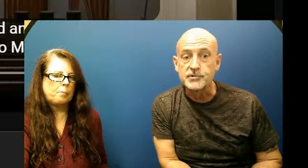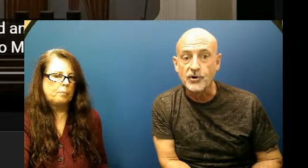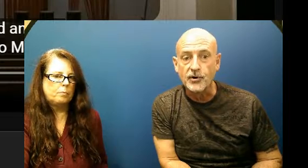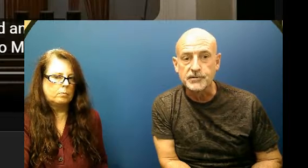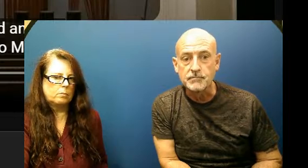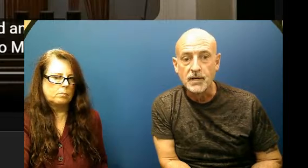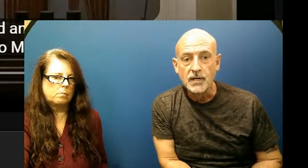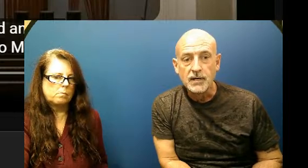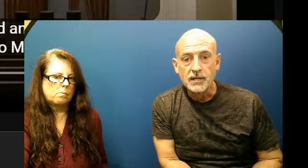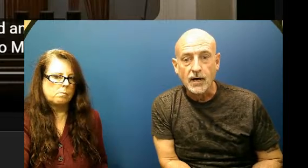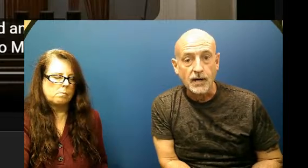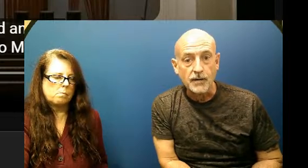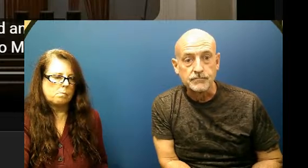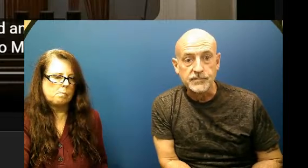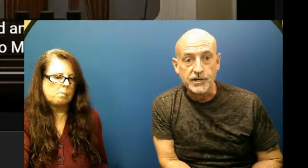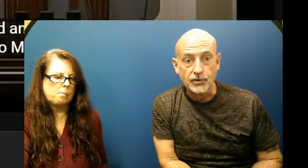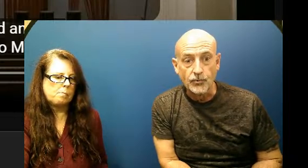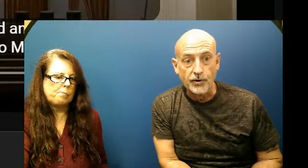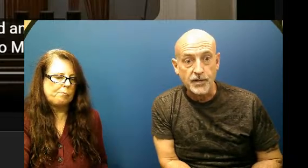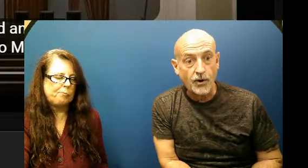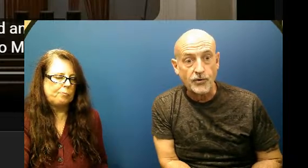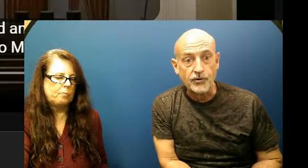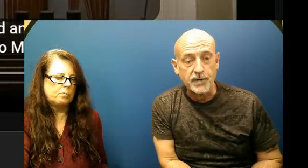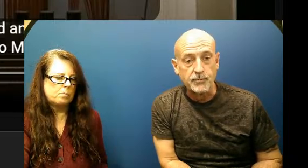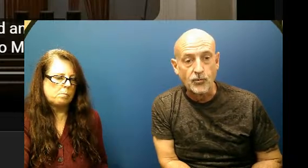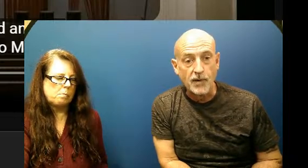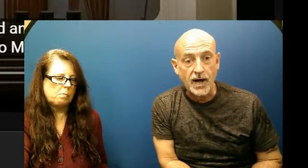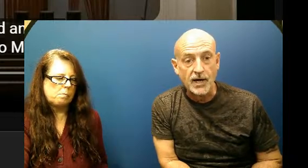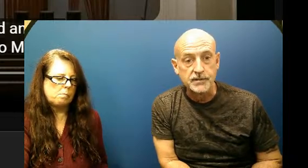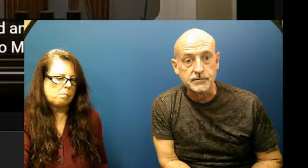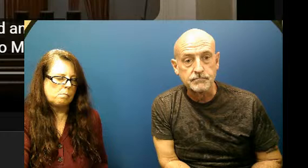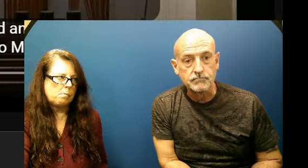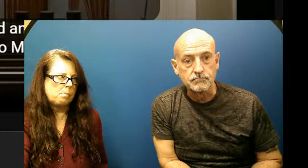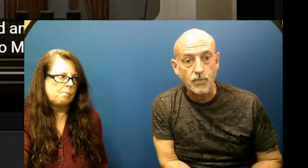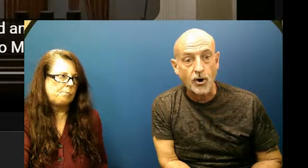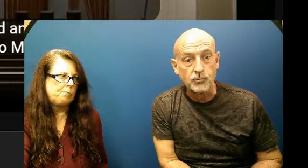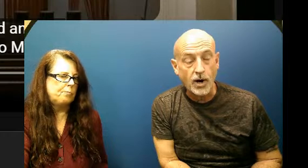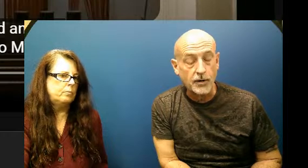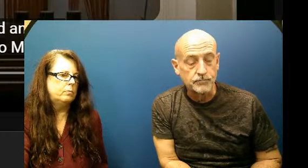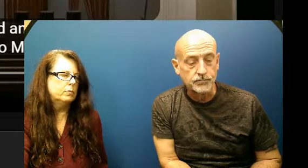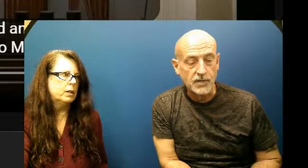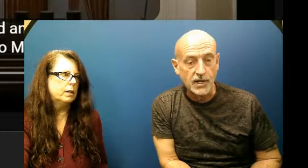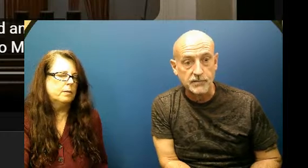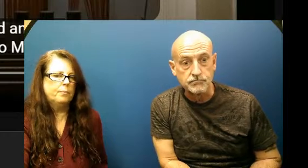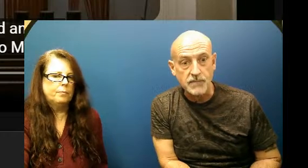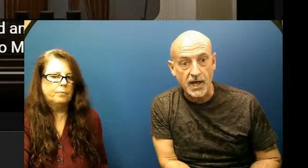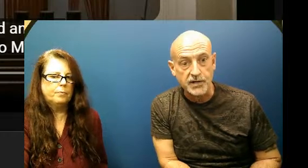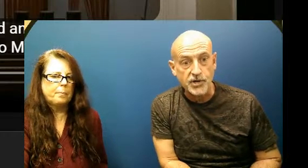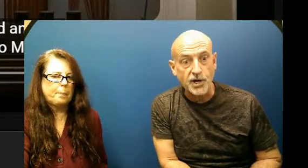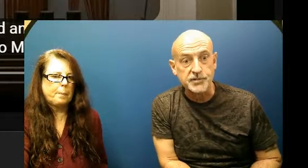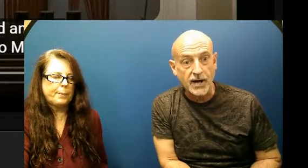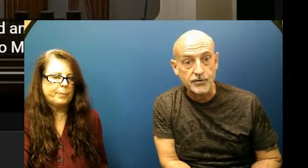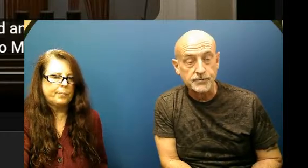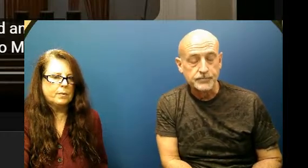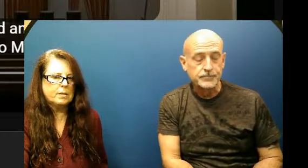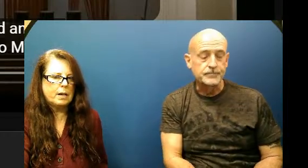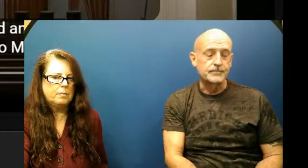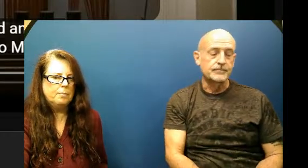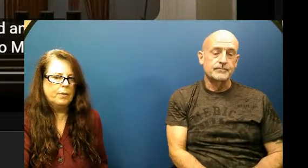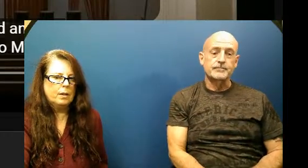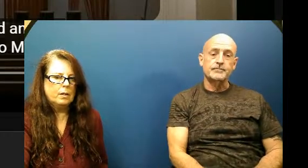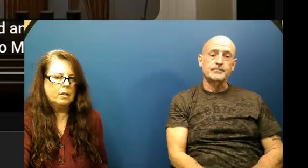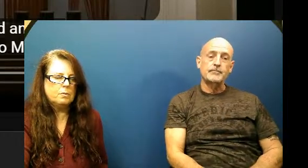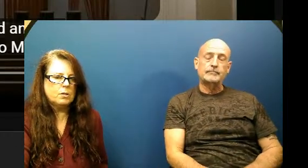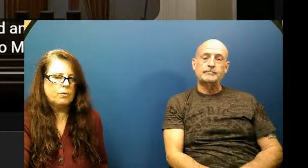Union and East German deal where all their people were behind barbed wire and gun towers.